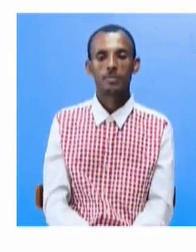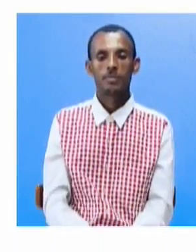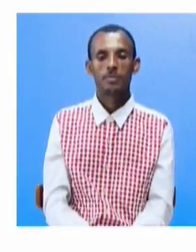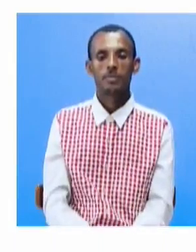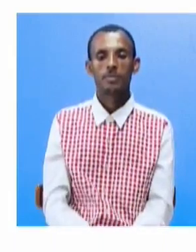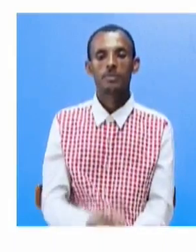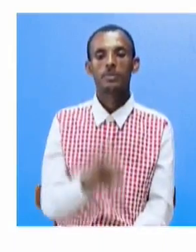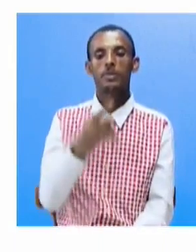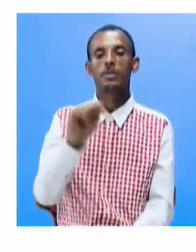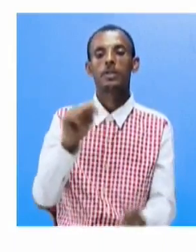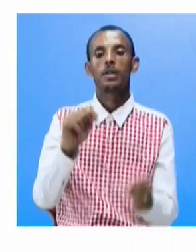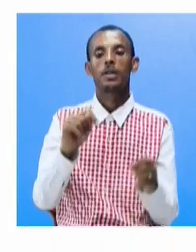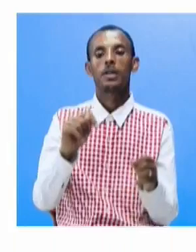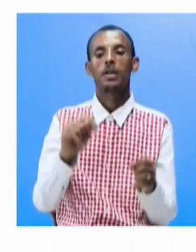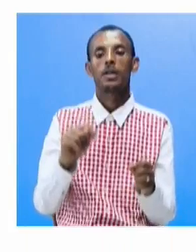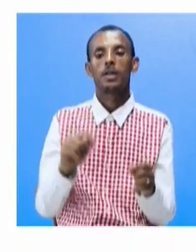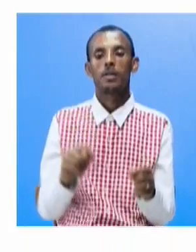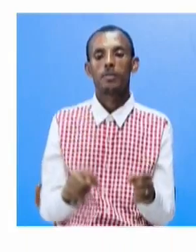the area